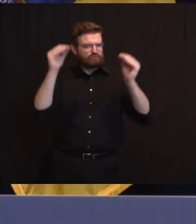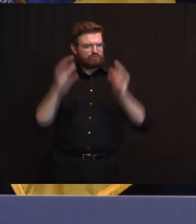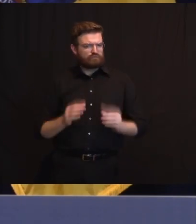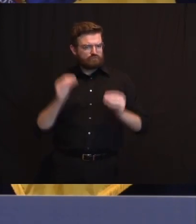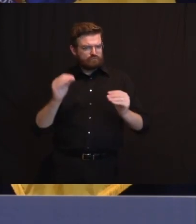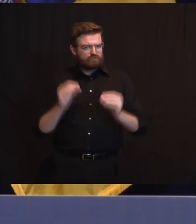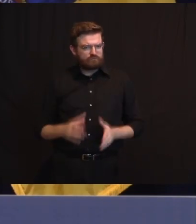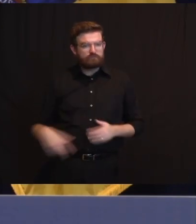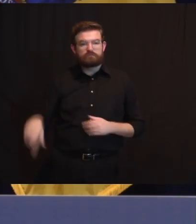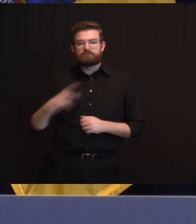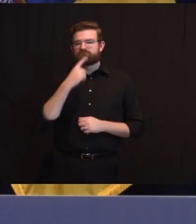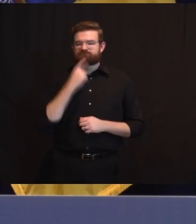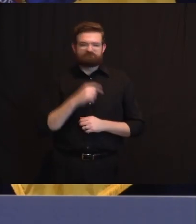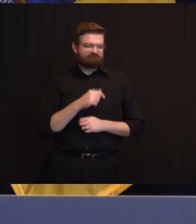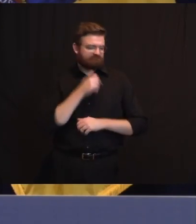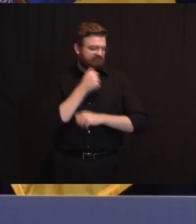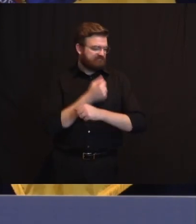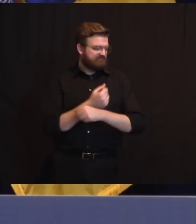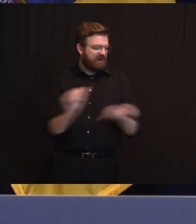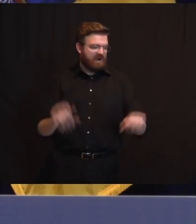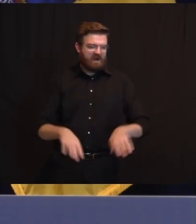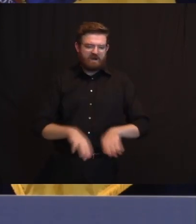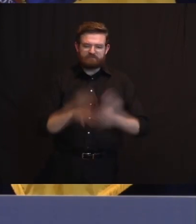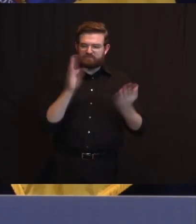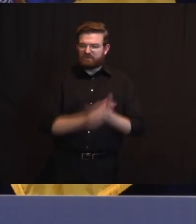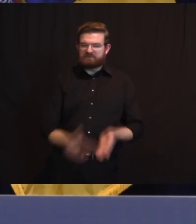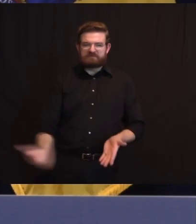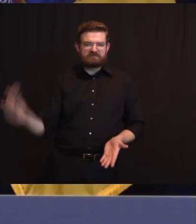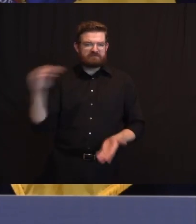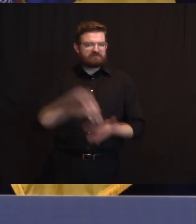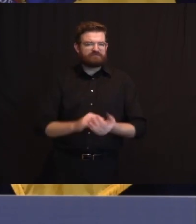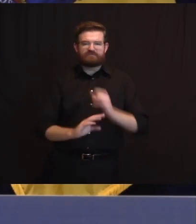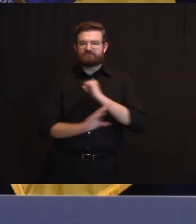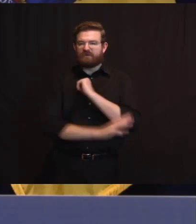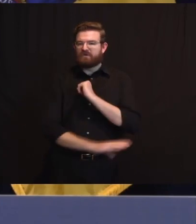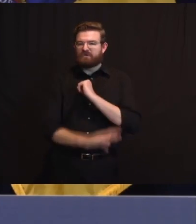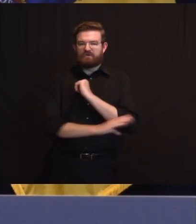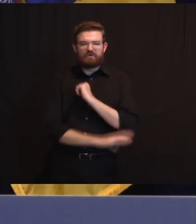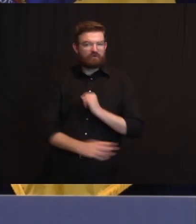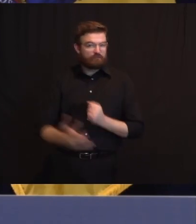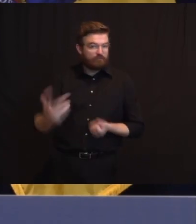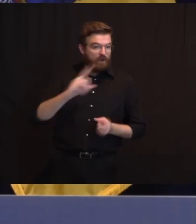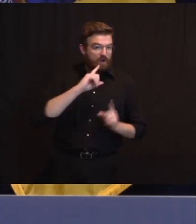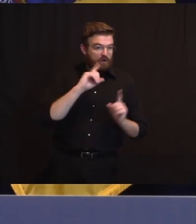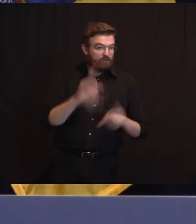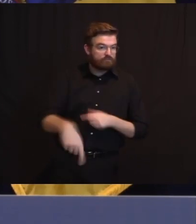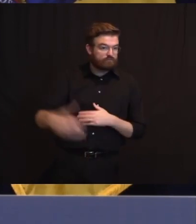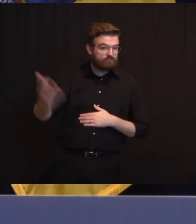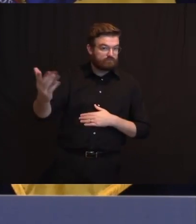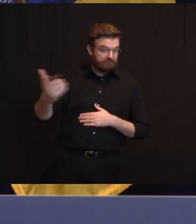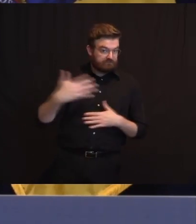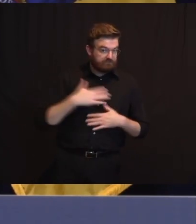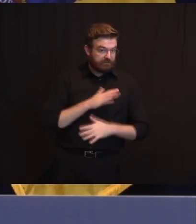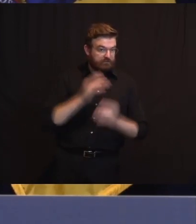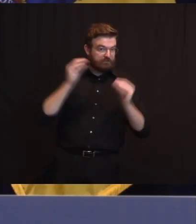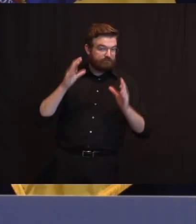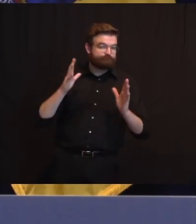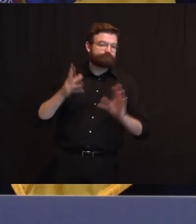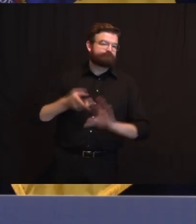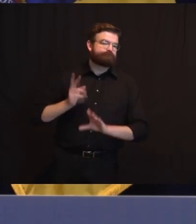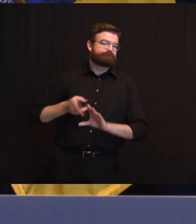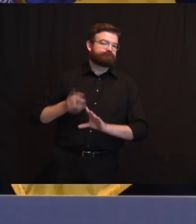September. Curious what your response is to that. Do you fear a teacher shortage? And can you tell parents when and if